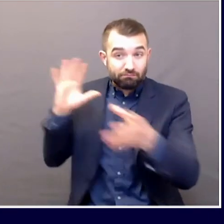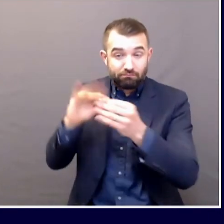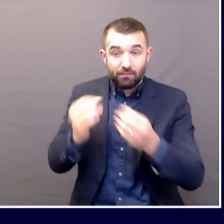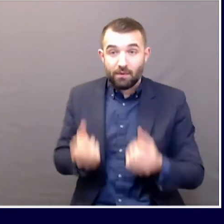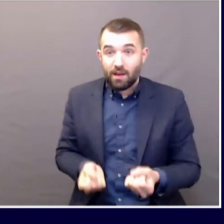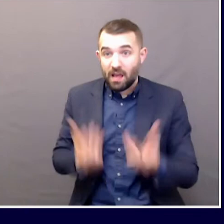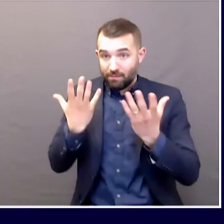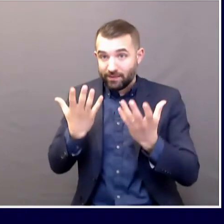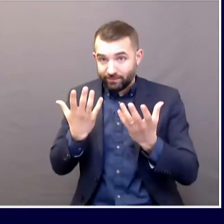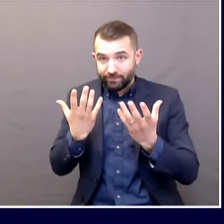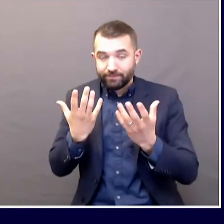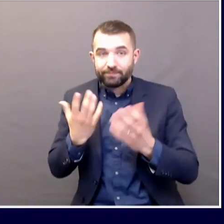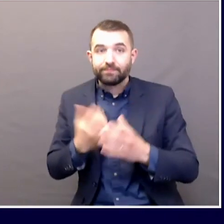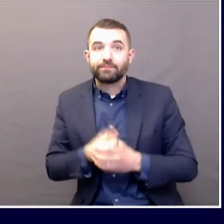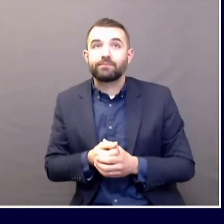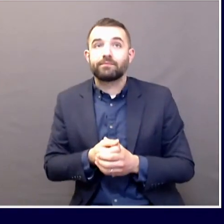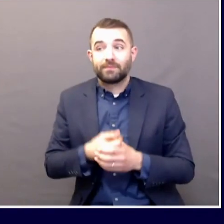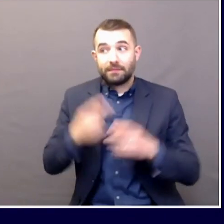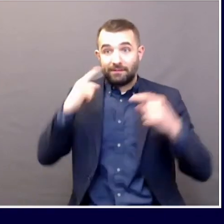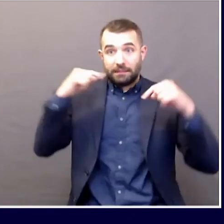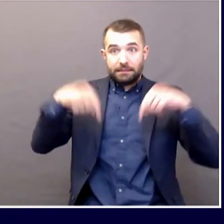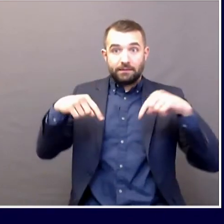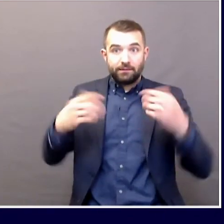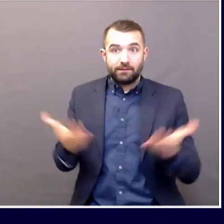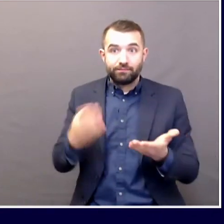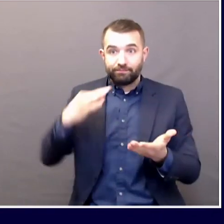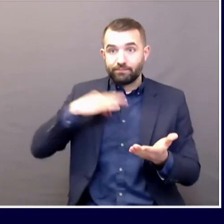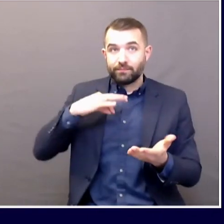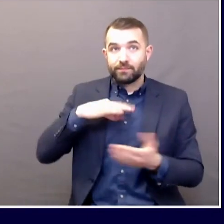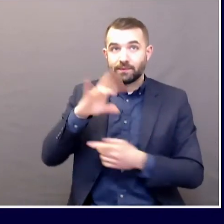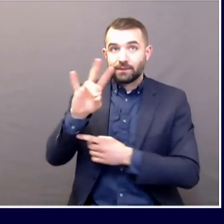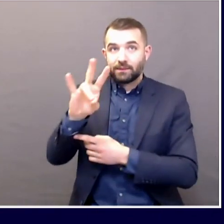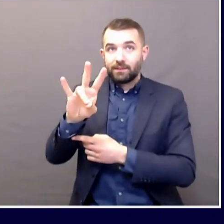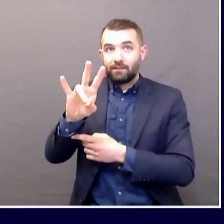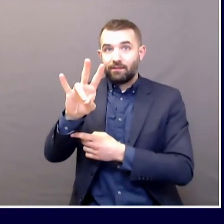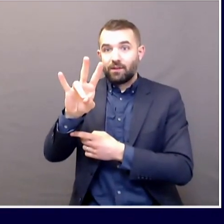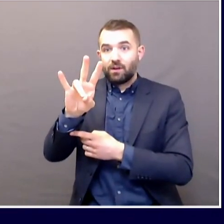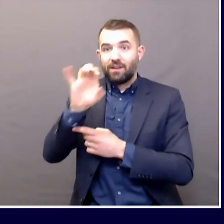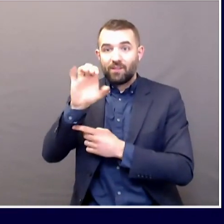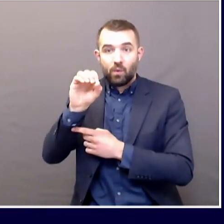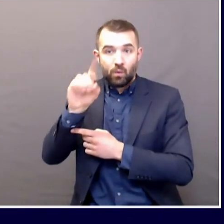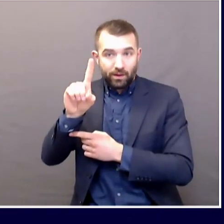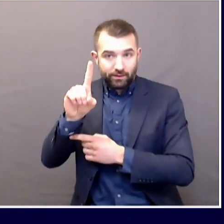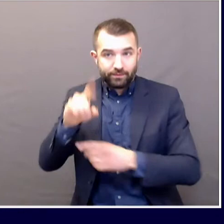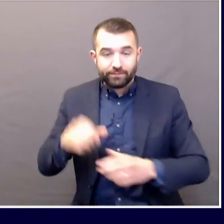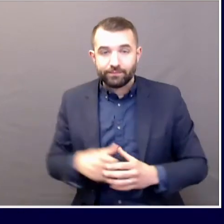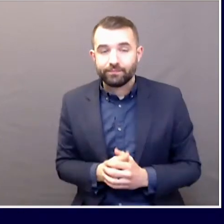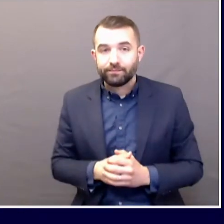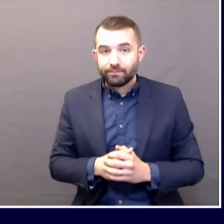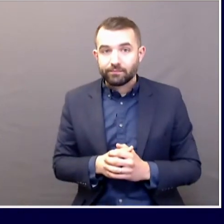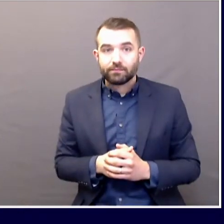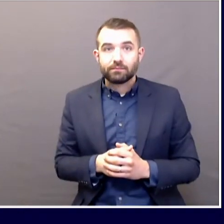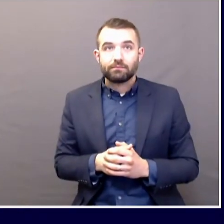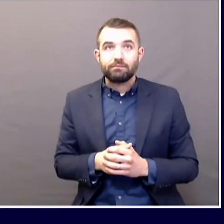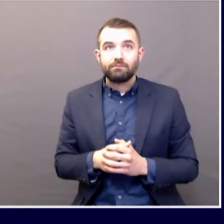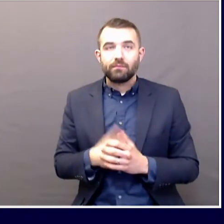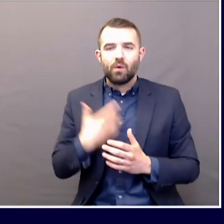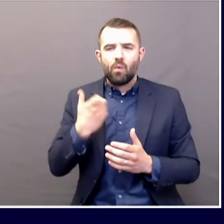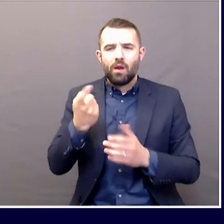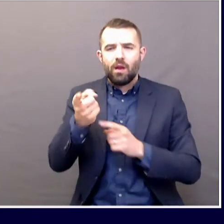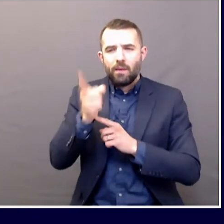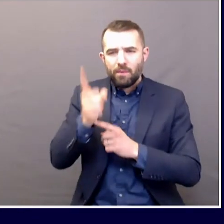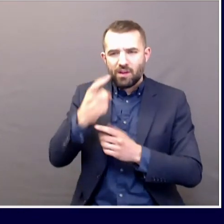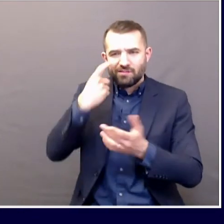with COVID-19 to now 701. I'd like to take a moment to acknowledge each and every one of these